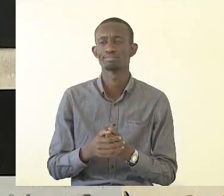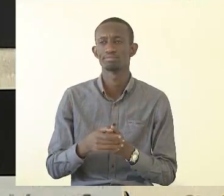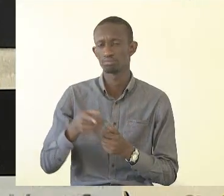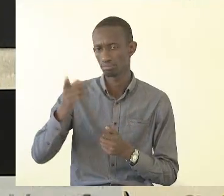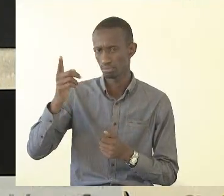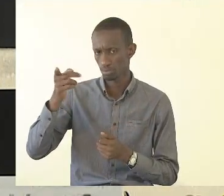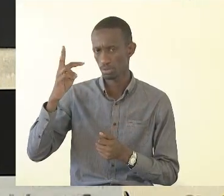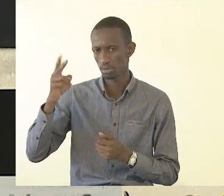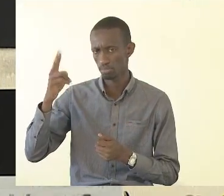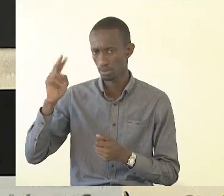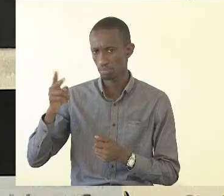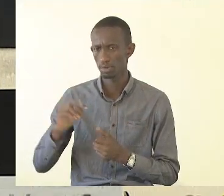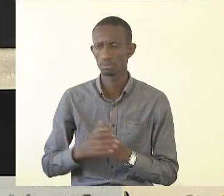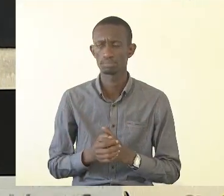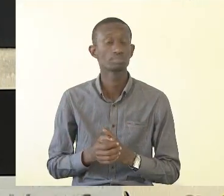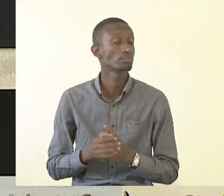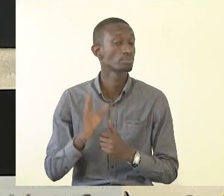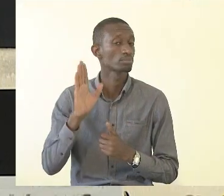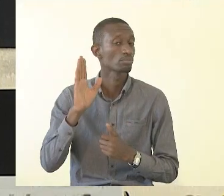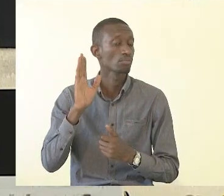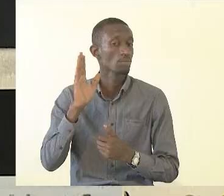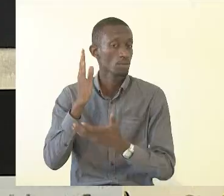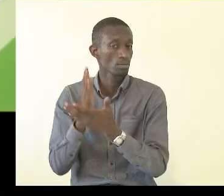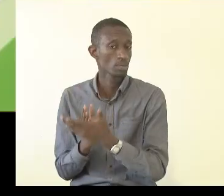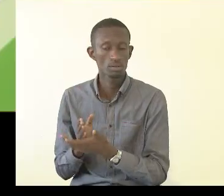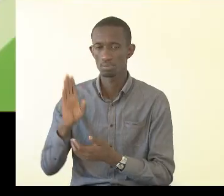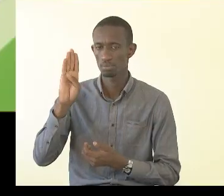parts. So where is part B? Part B is this